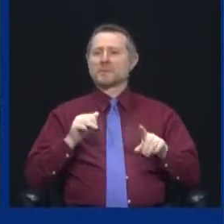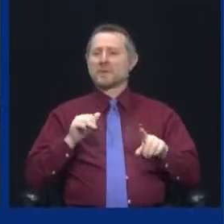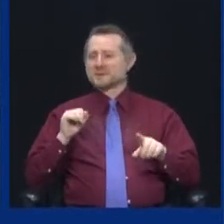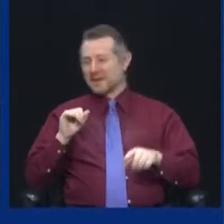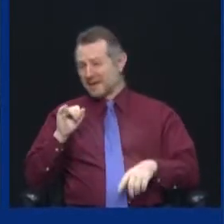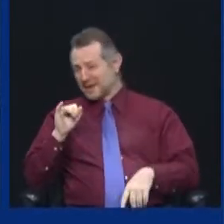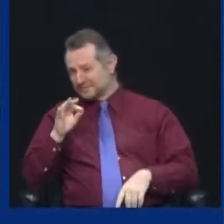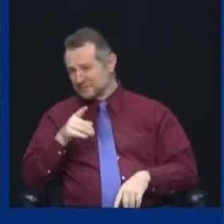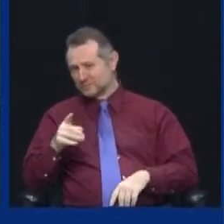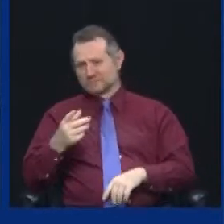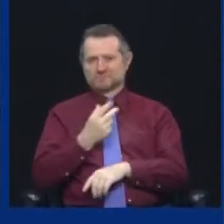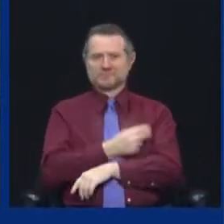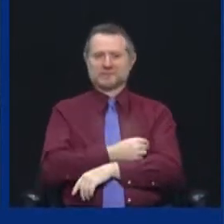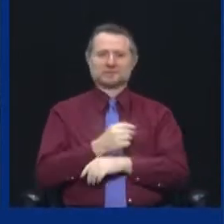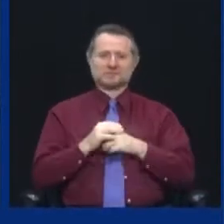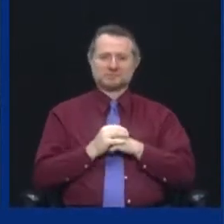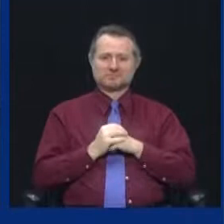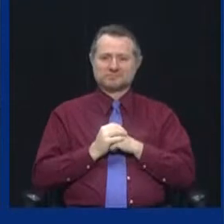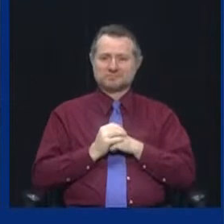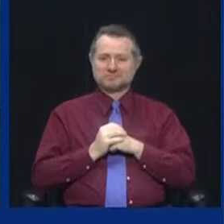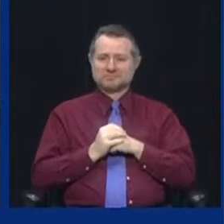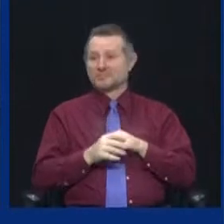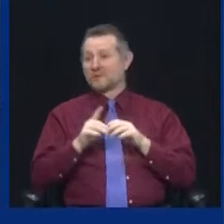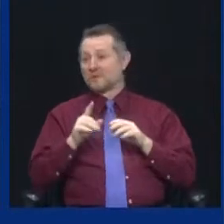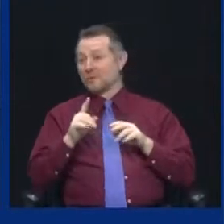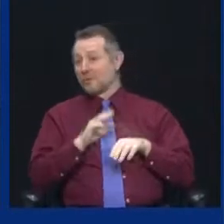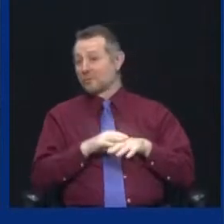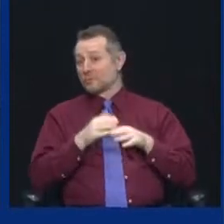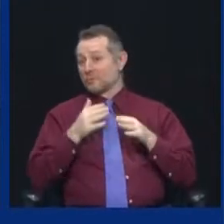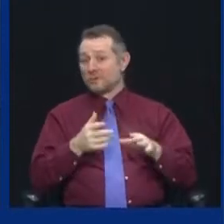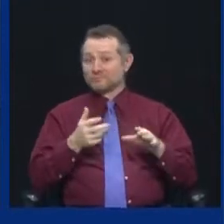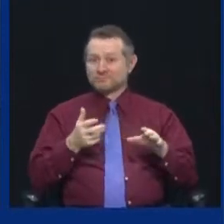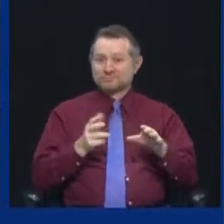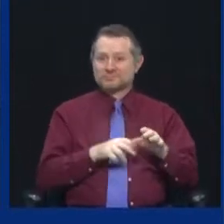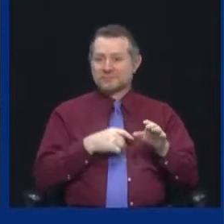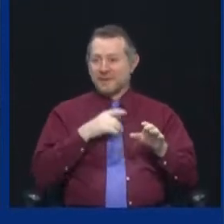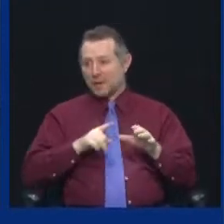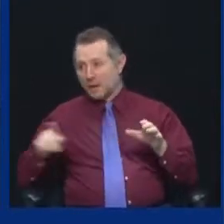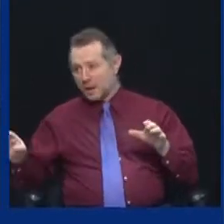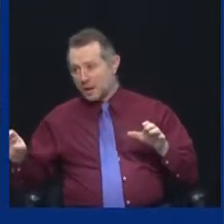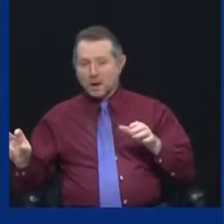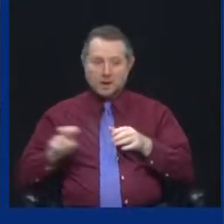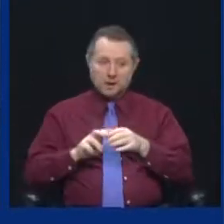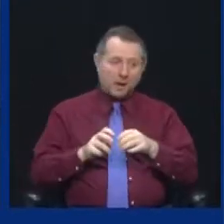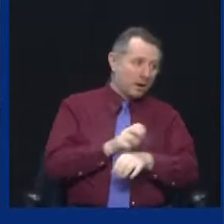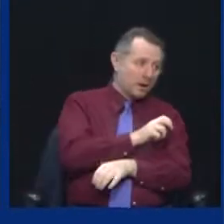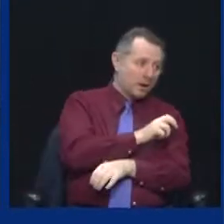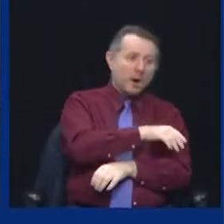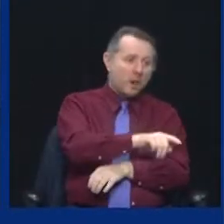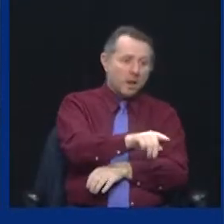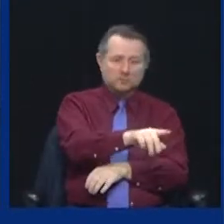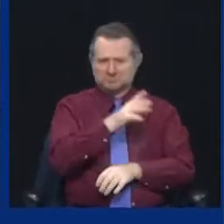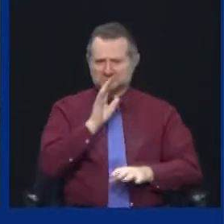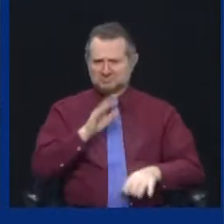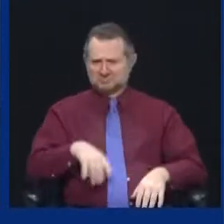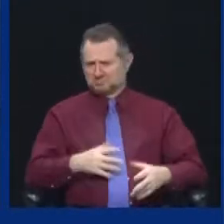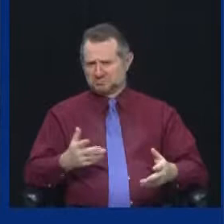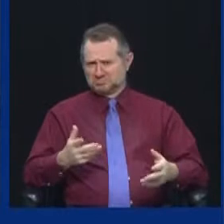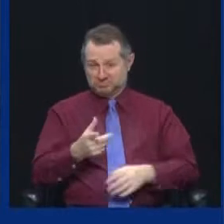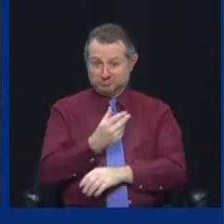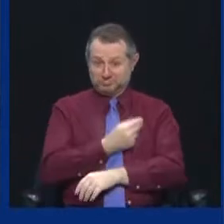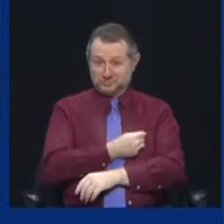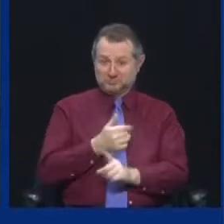shot, and it's on your way, and it allows you to do all sorts of things that give you more freedom